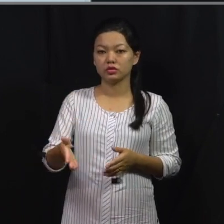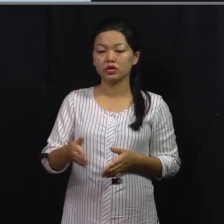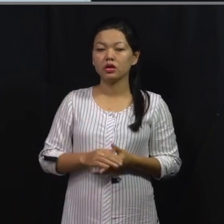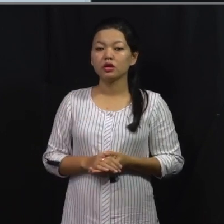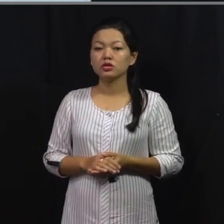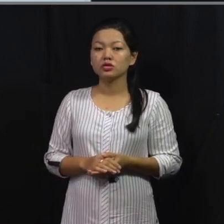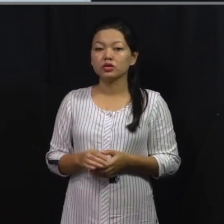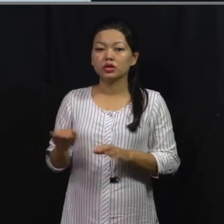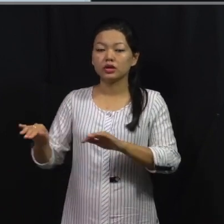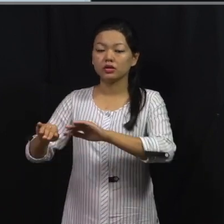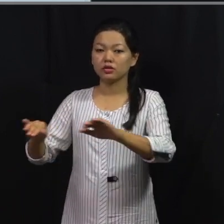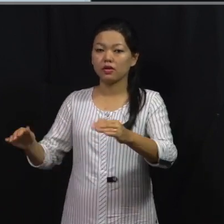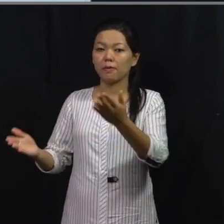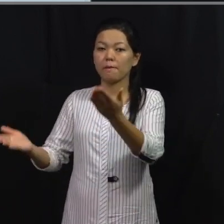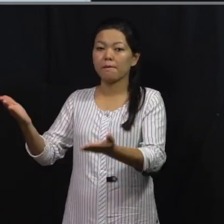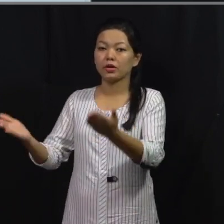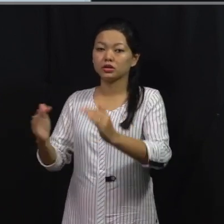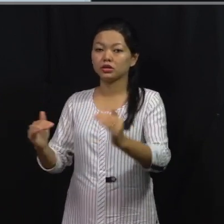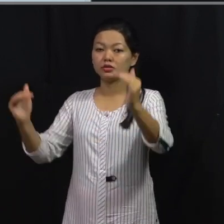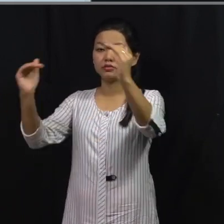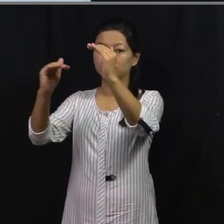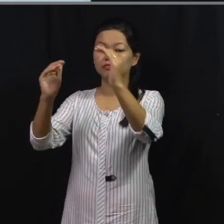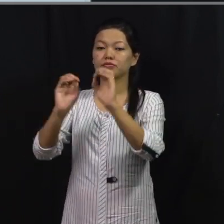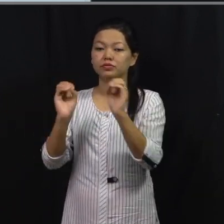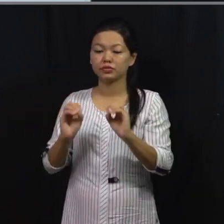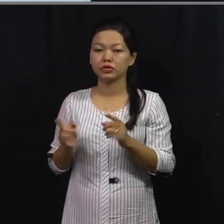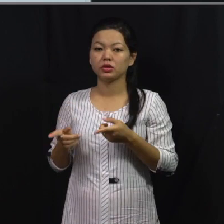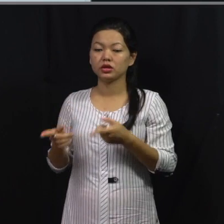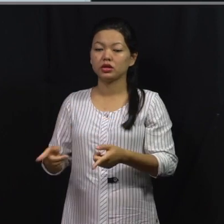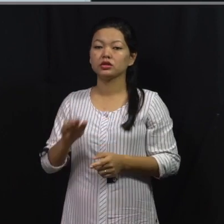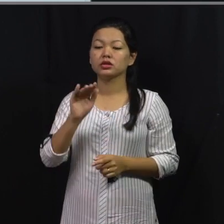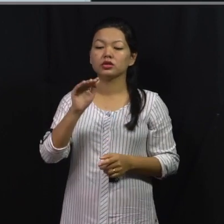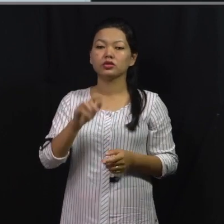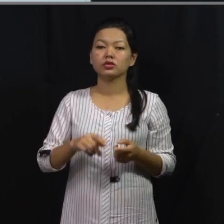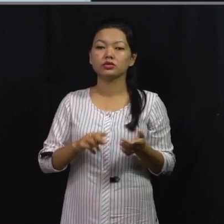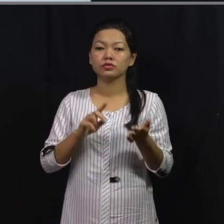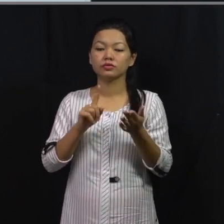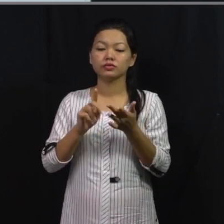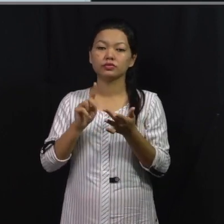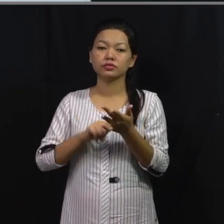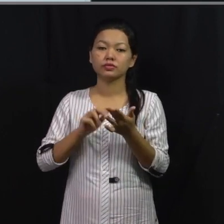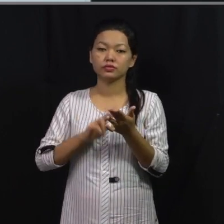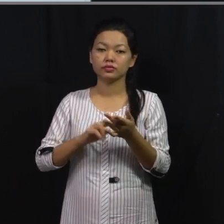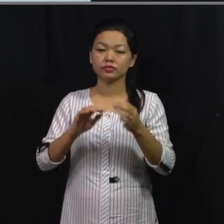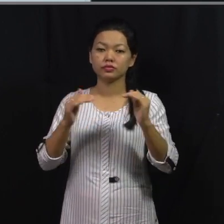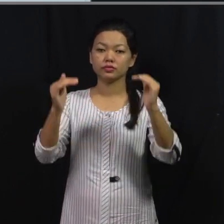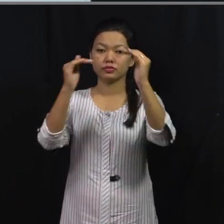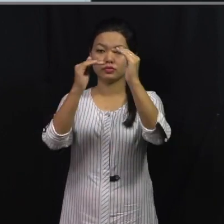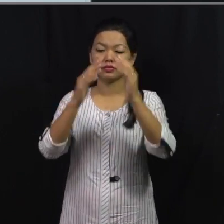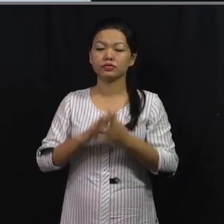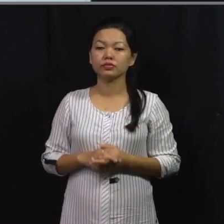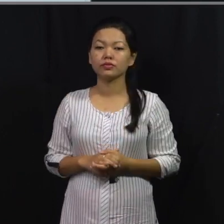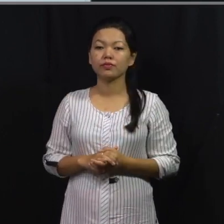their own deeds, and that is the reason why there are inequalities in the society. And this is what we